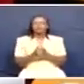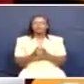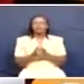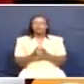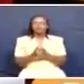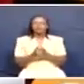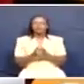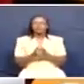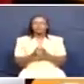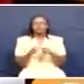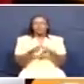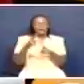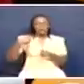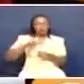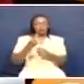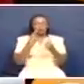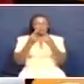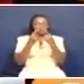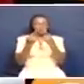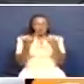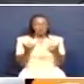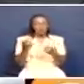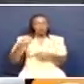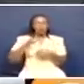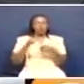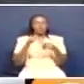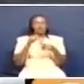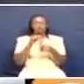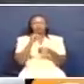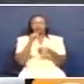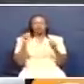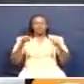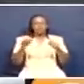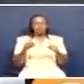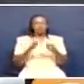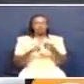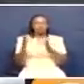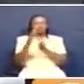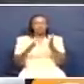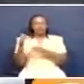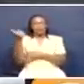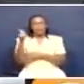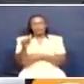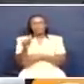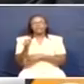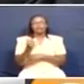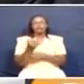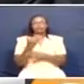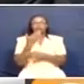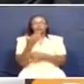As we speak, my lord, we have not been able to prepare any rejoinder to